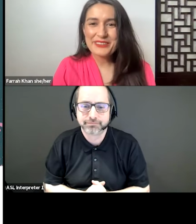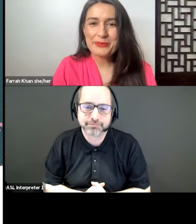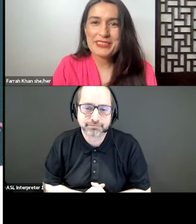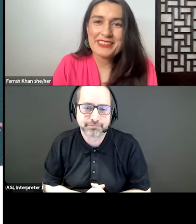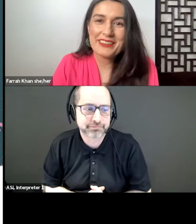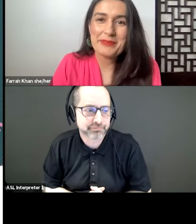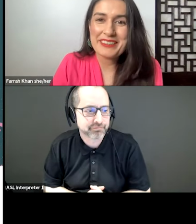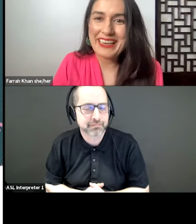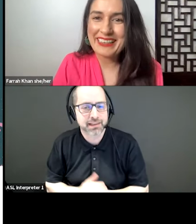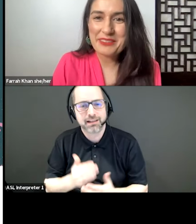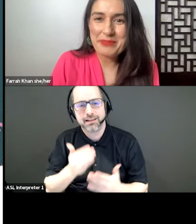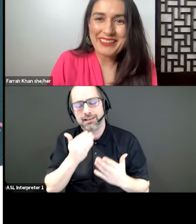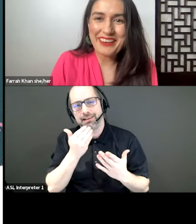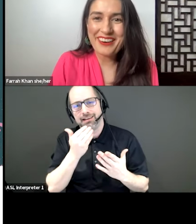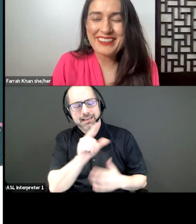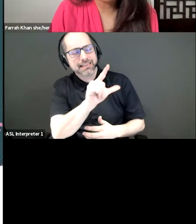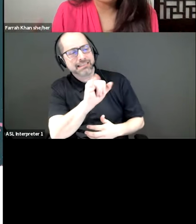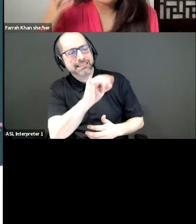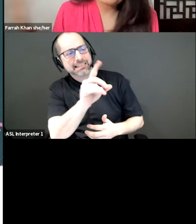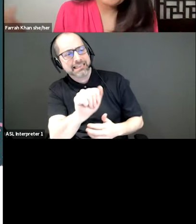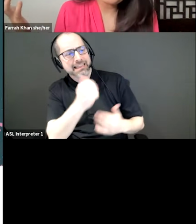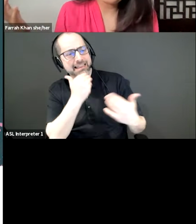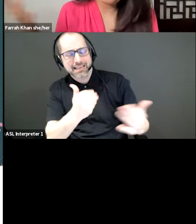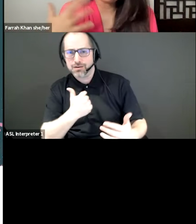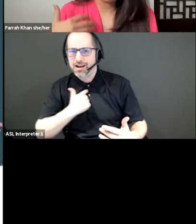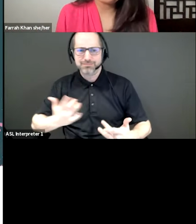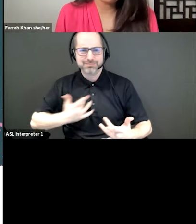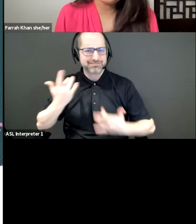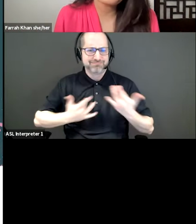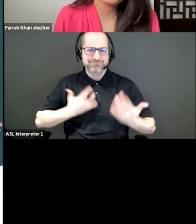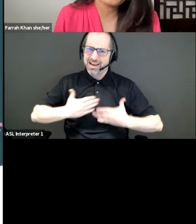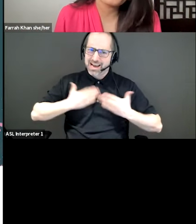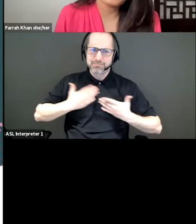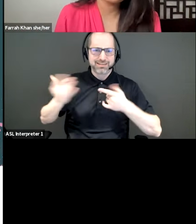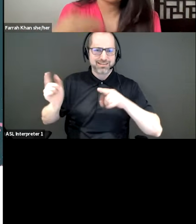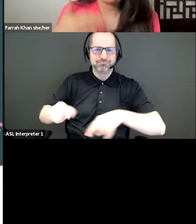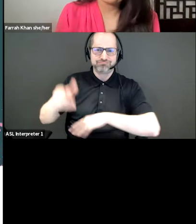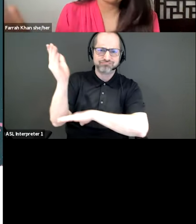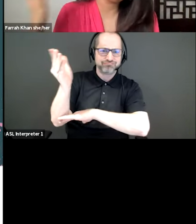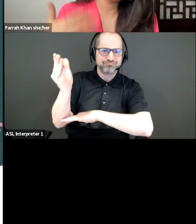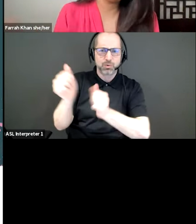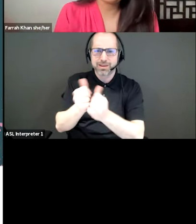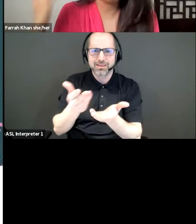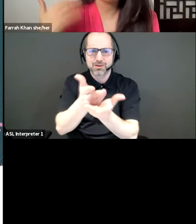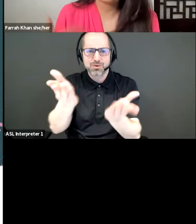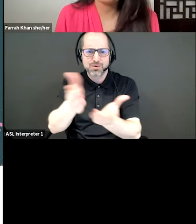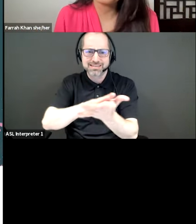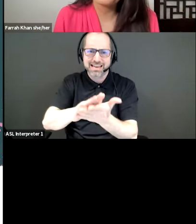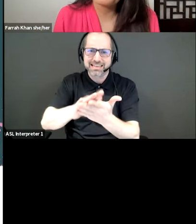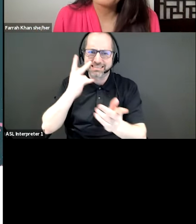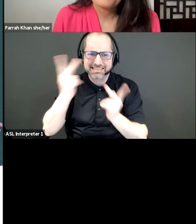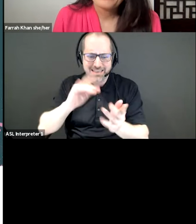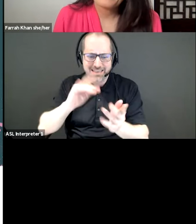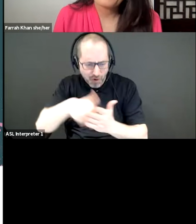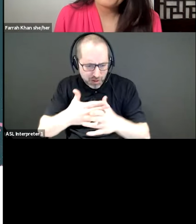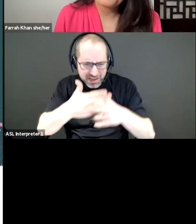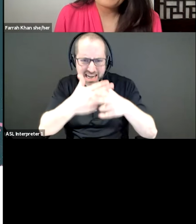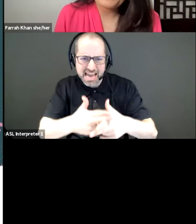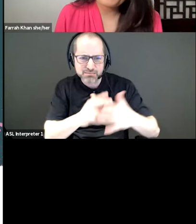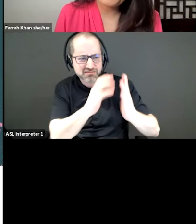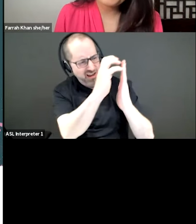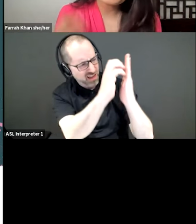Thank you so much, Linda. I'm delighted to be here and delighted to be with all of you. It's so nice to see all the folks' names coming up and